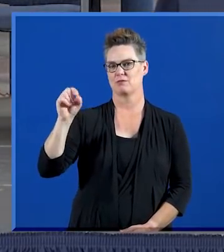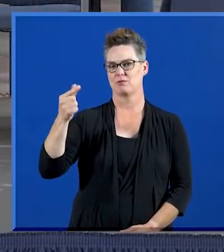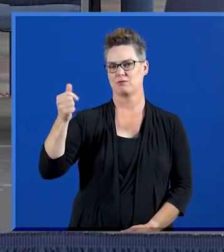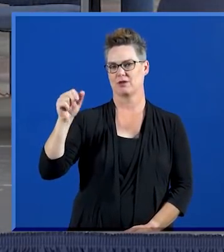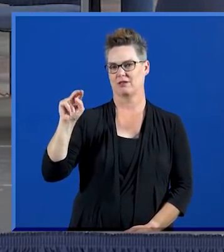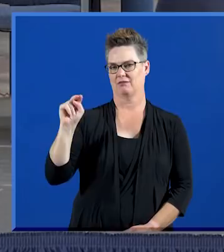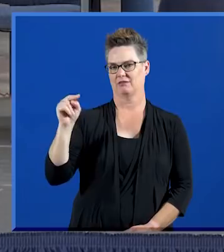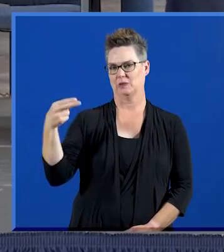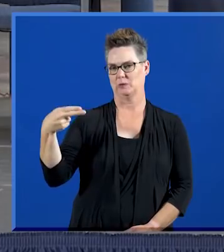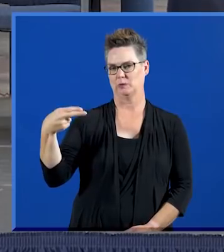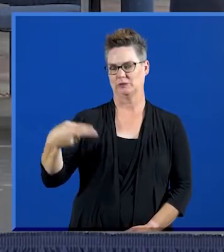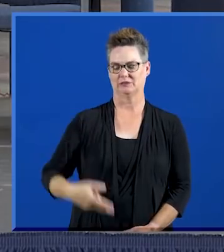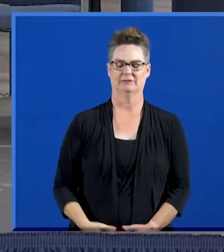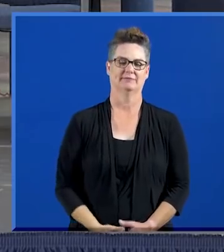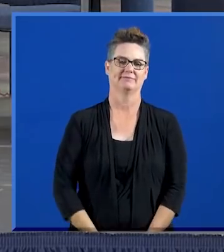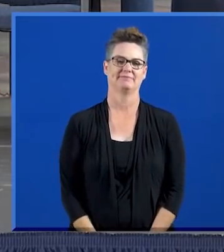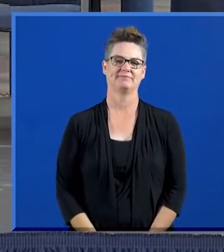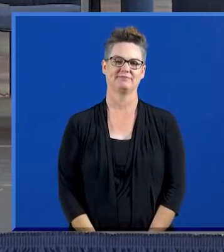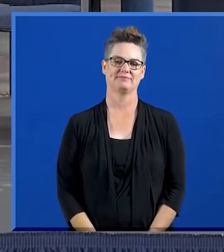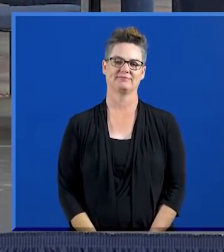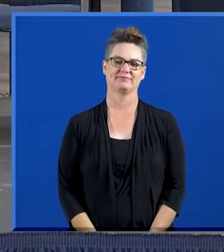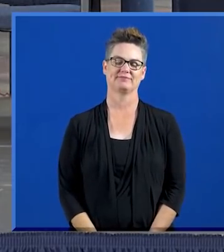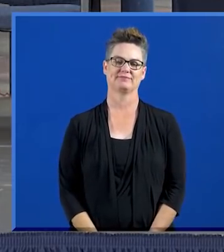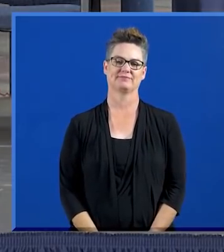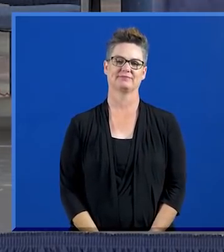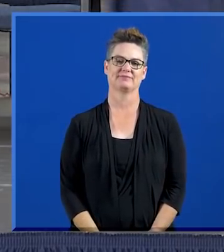Logan Hughes.